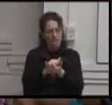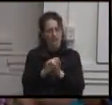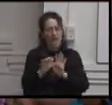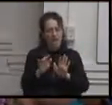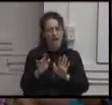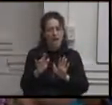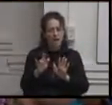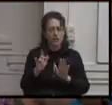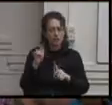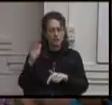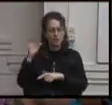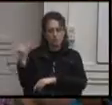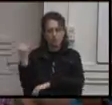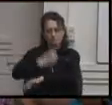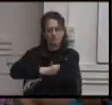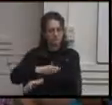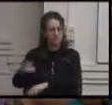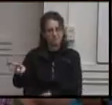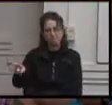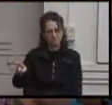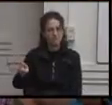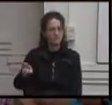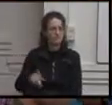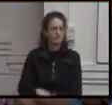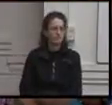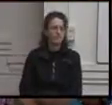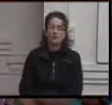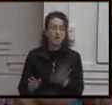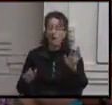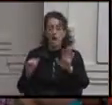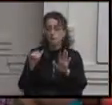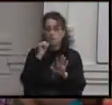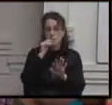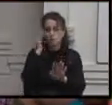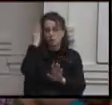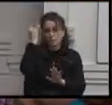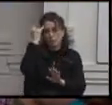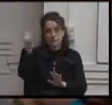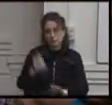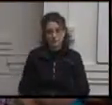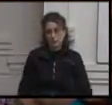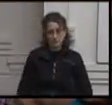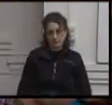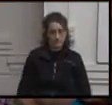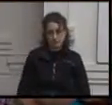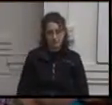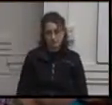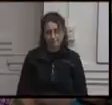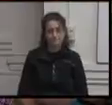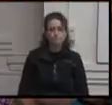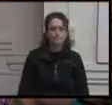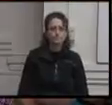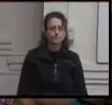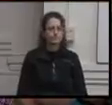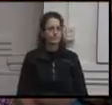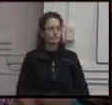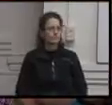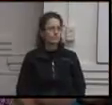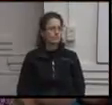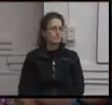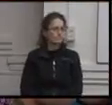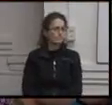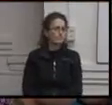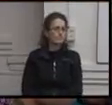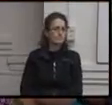station. And that would be very serious for everyone. I just wanted to highlight a couple of things that Mike and Pete